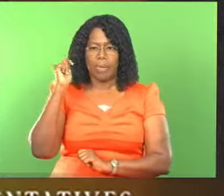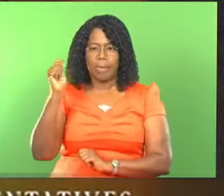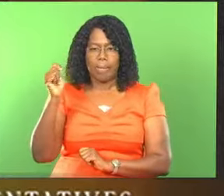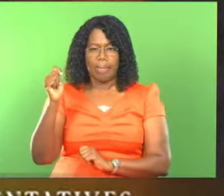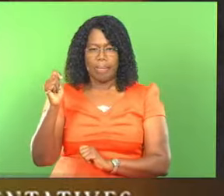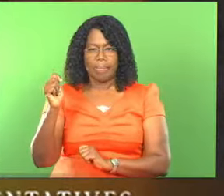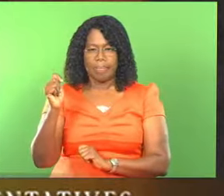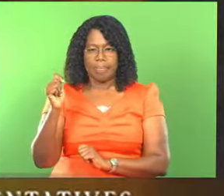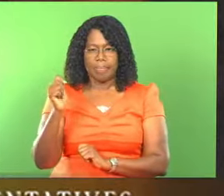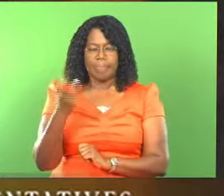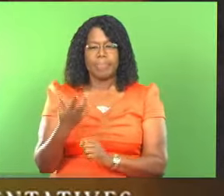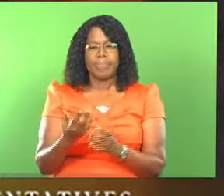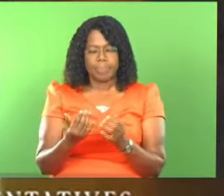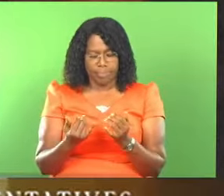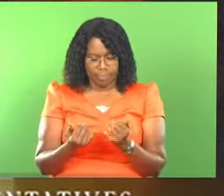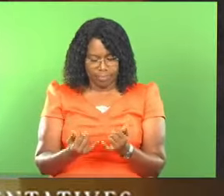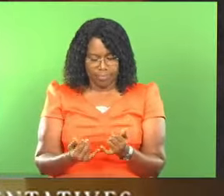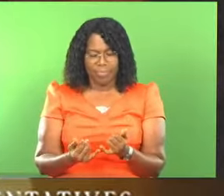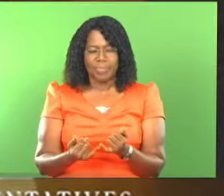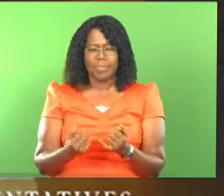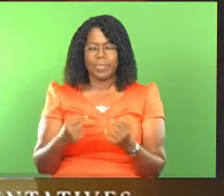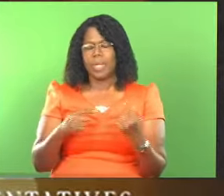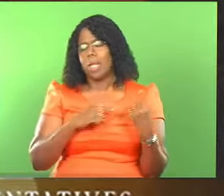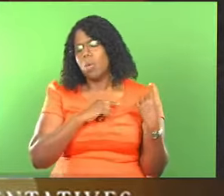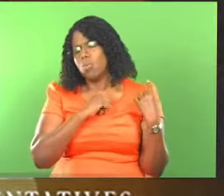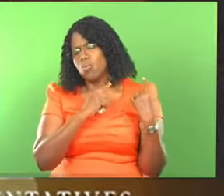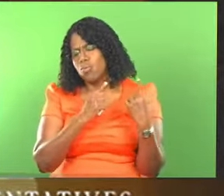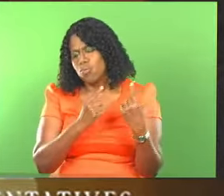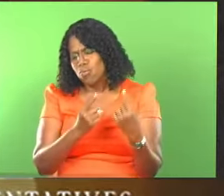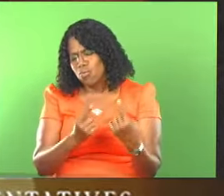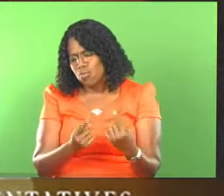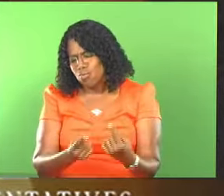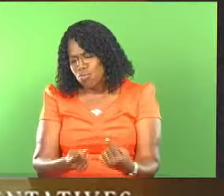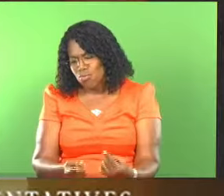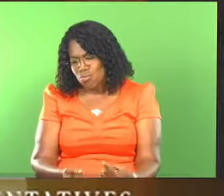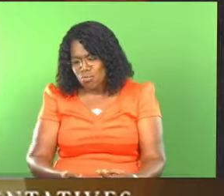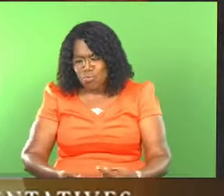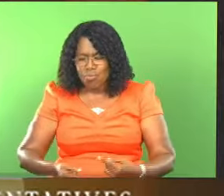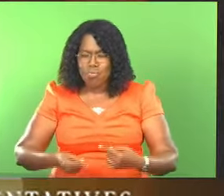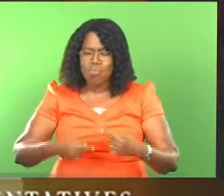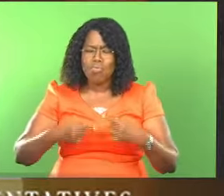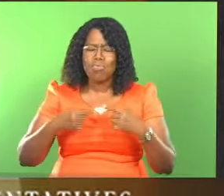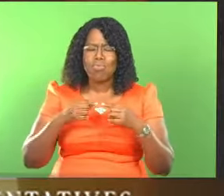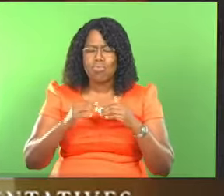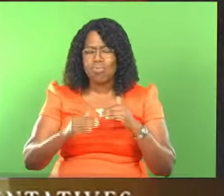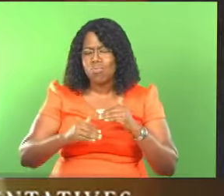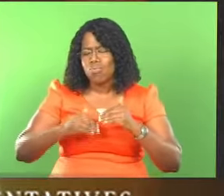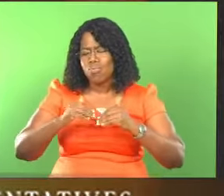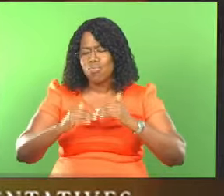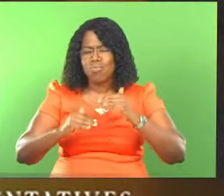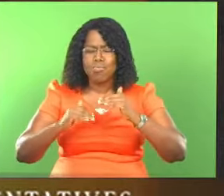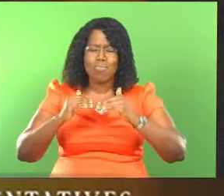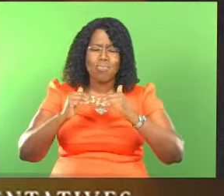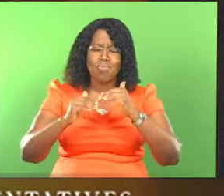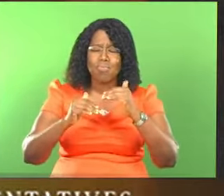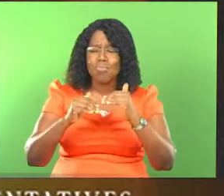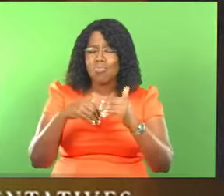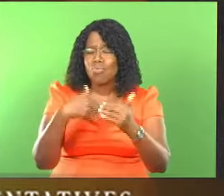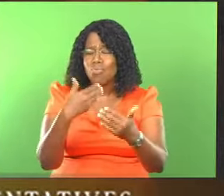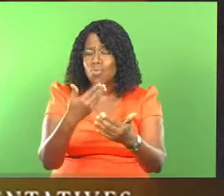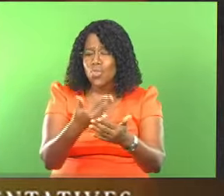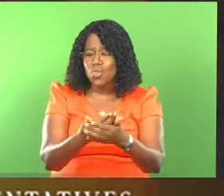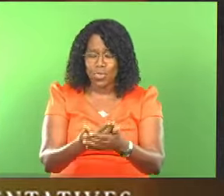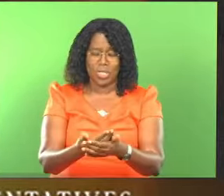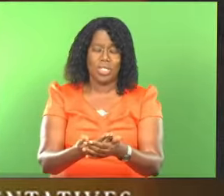have come a long way on the journey to the future we